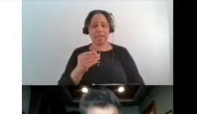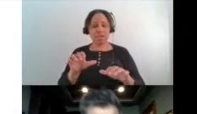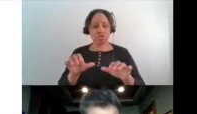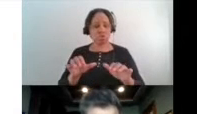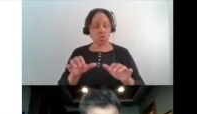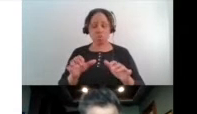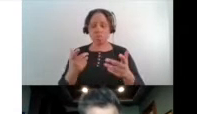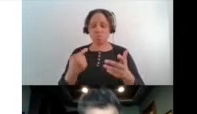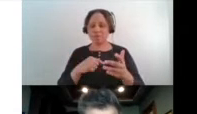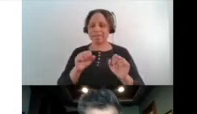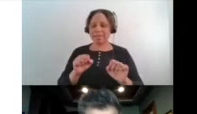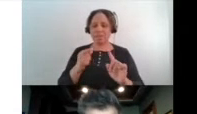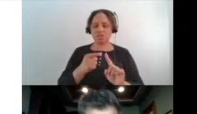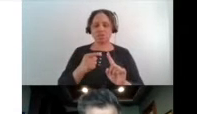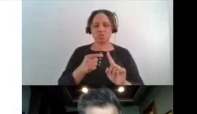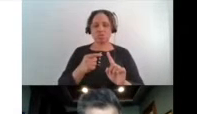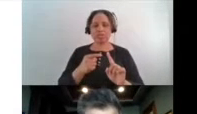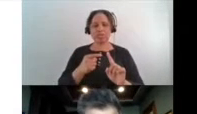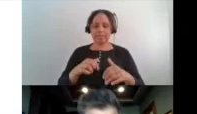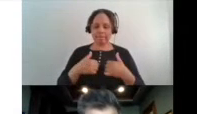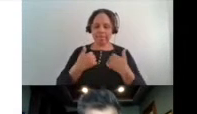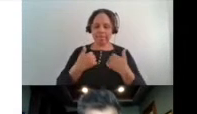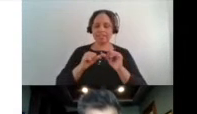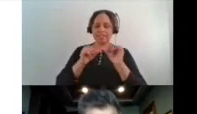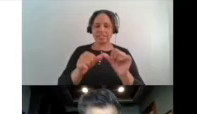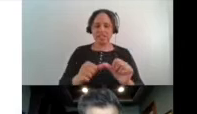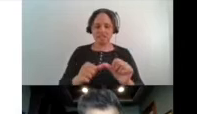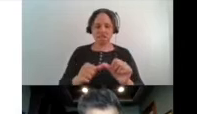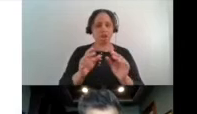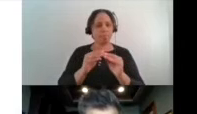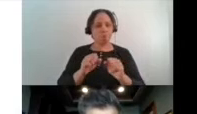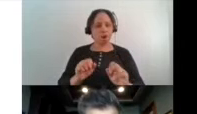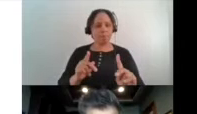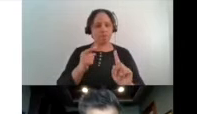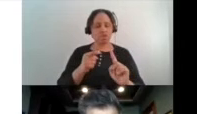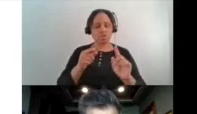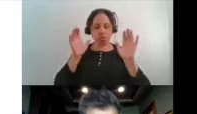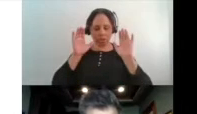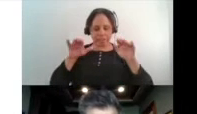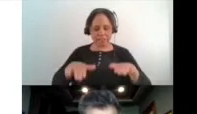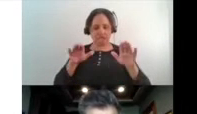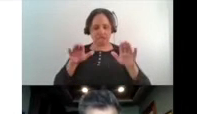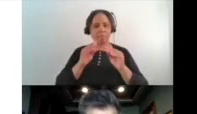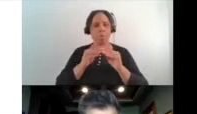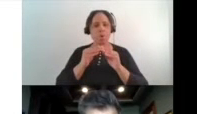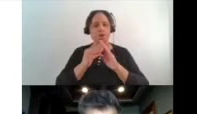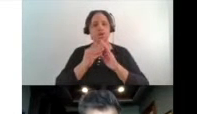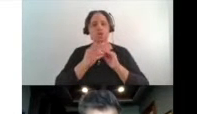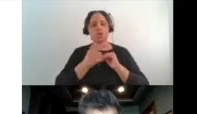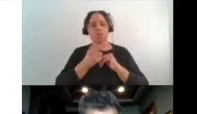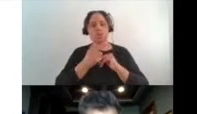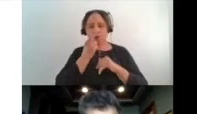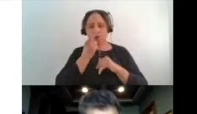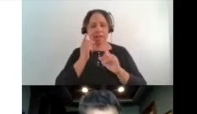to give ourselves more Ramadans, more opportunities to do sajda, more subhanallahs, and more zikr, because that's the purpose of our creation,